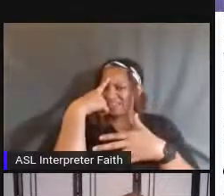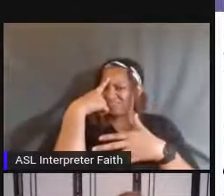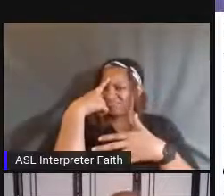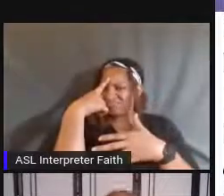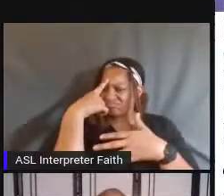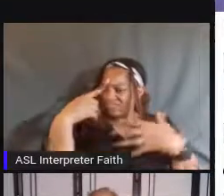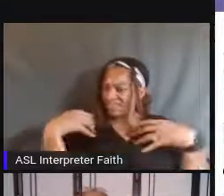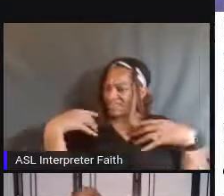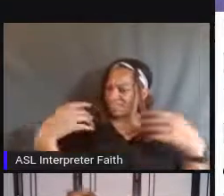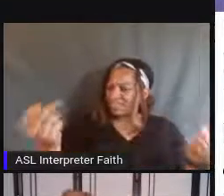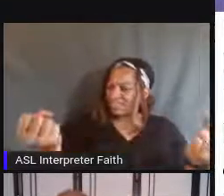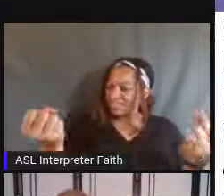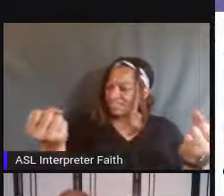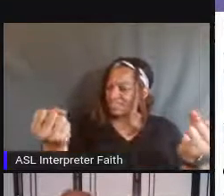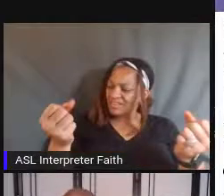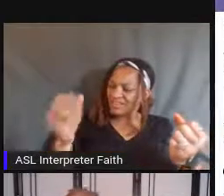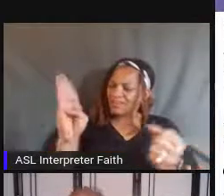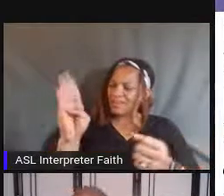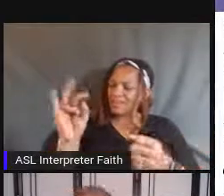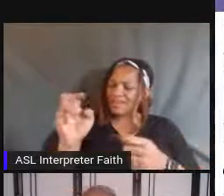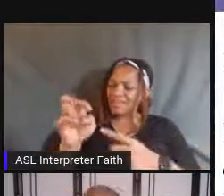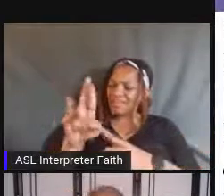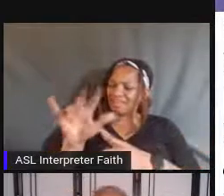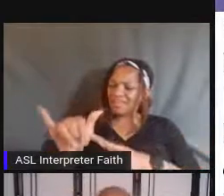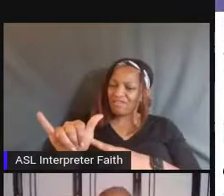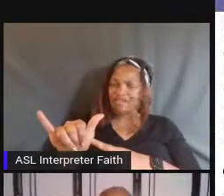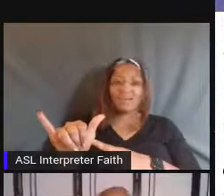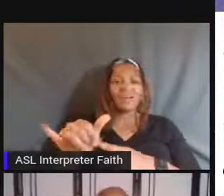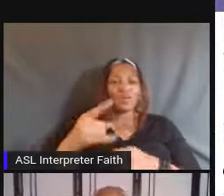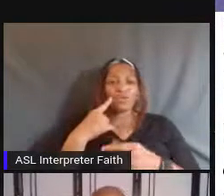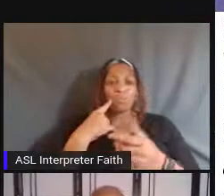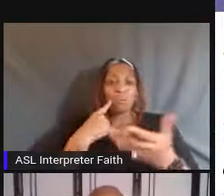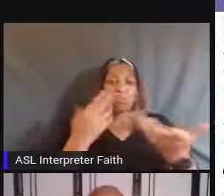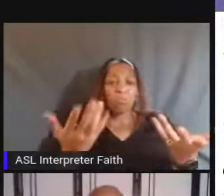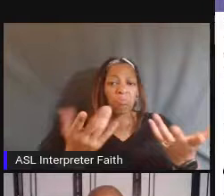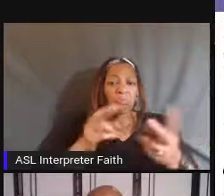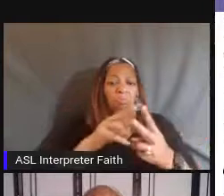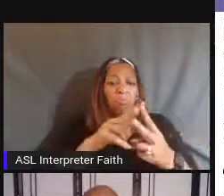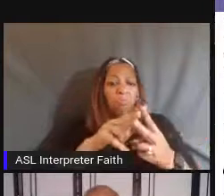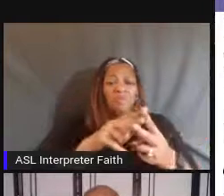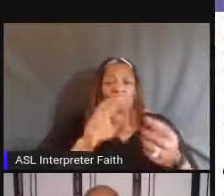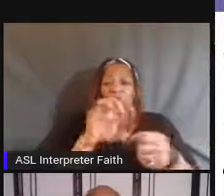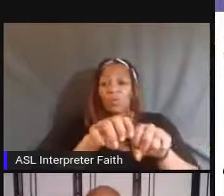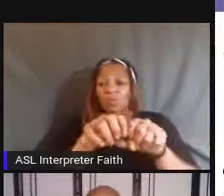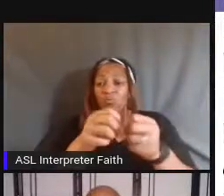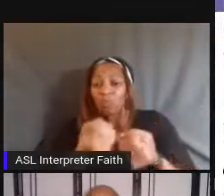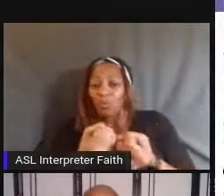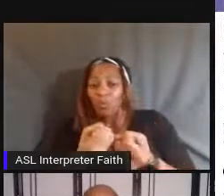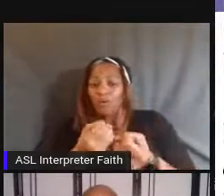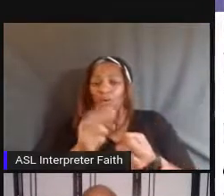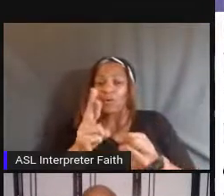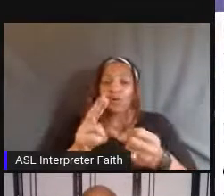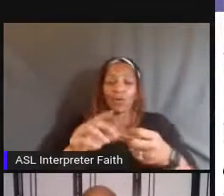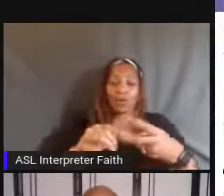Either we're broken or we're healed from that brokenness. But that's not how healing operates, and